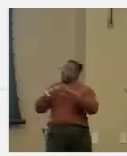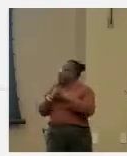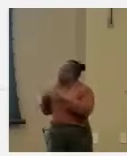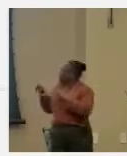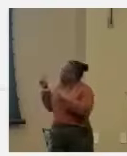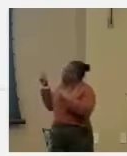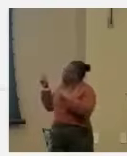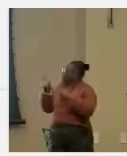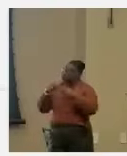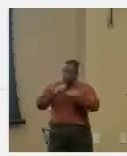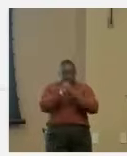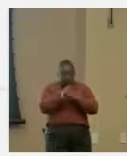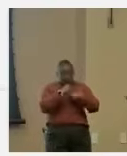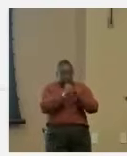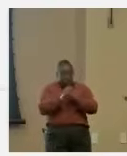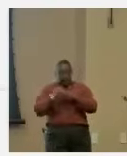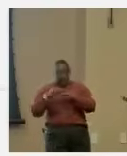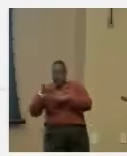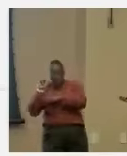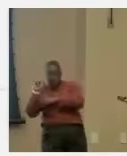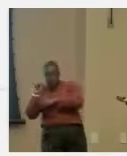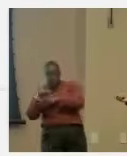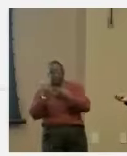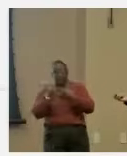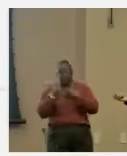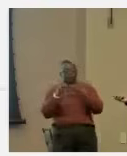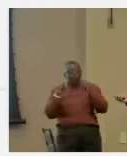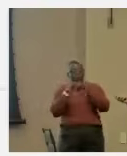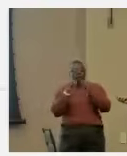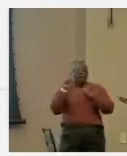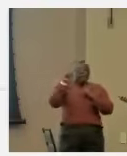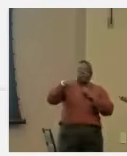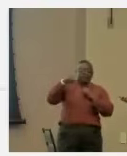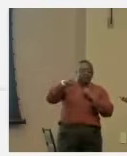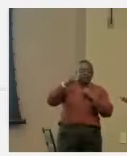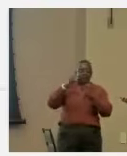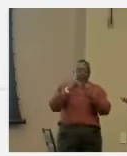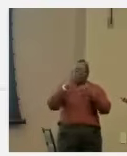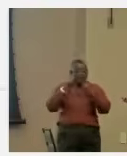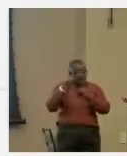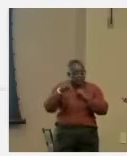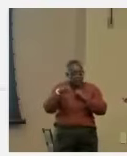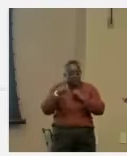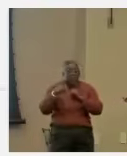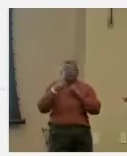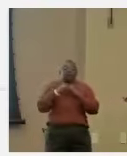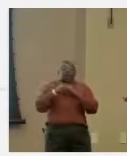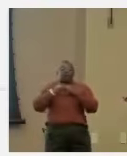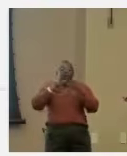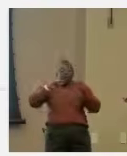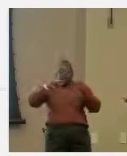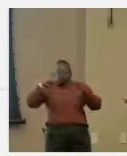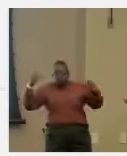that can lead to production of a lot more antibody that's necessary, which in the case of lupus targets